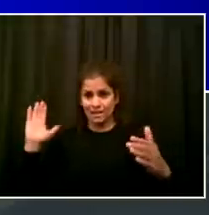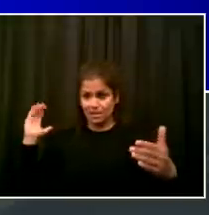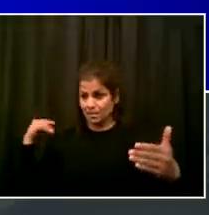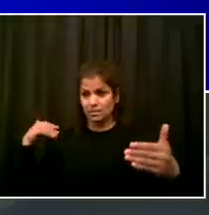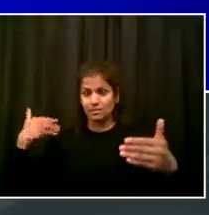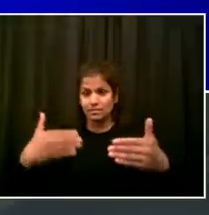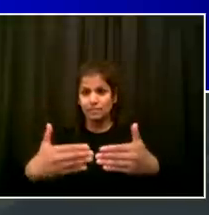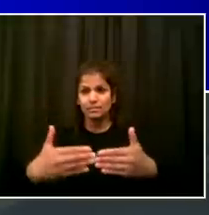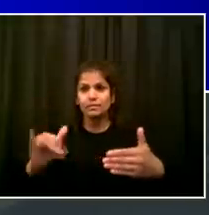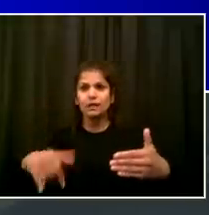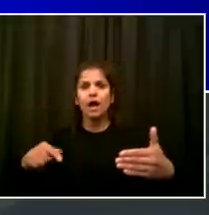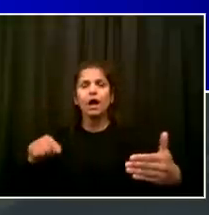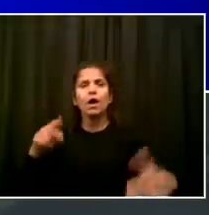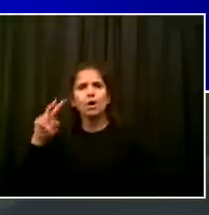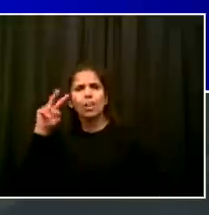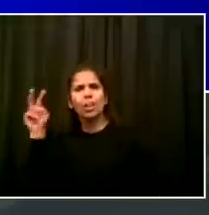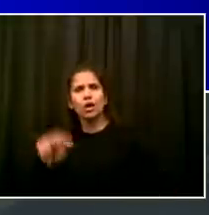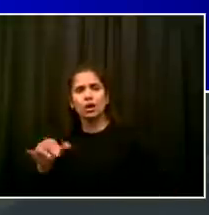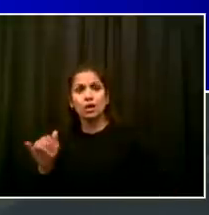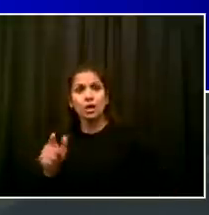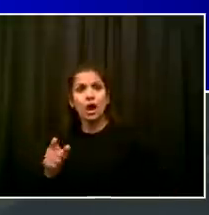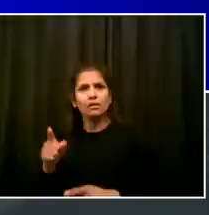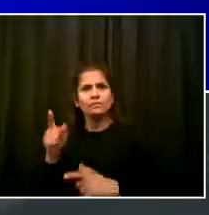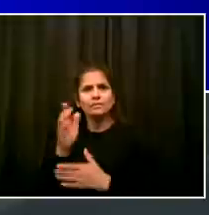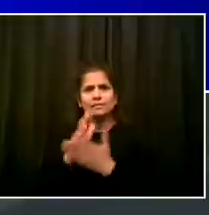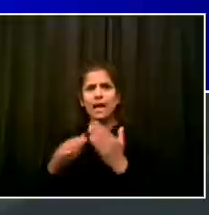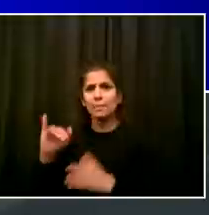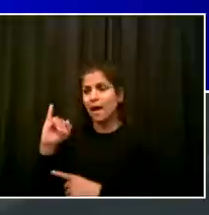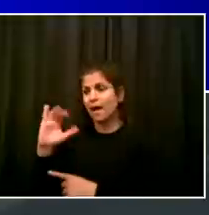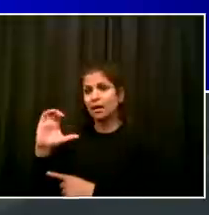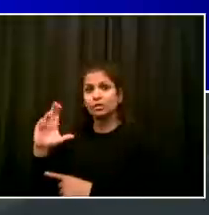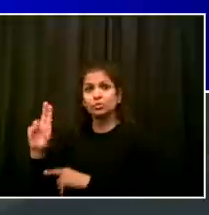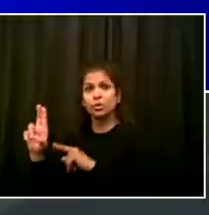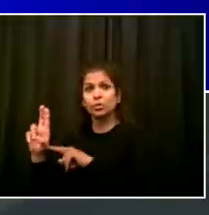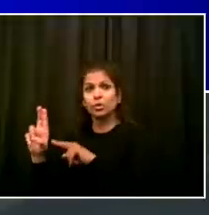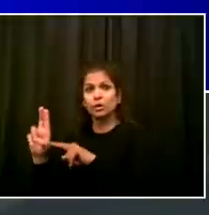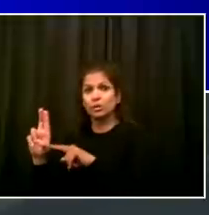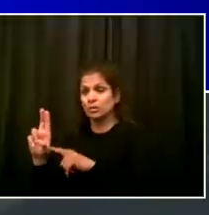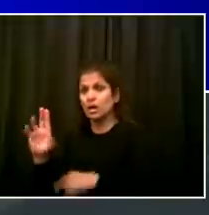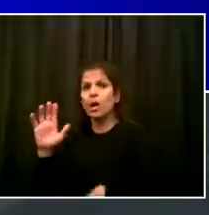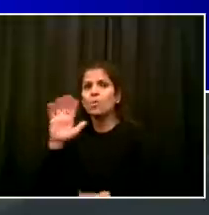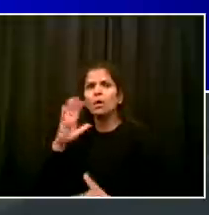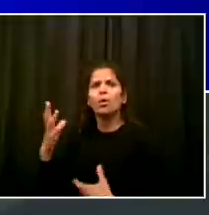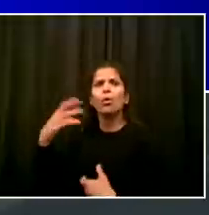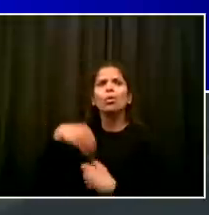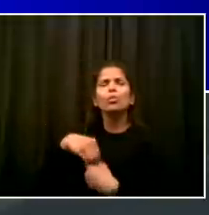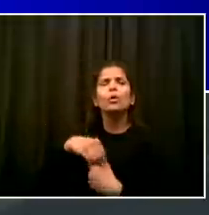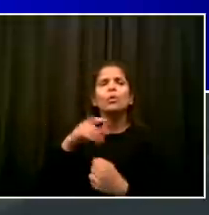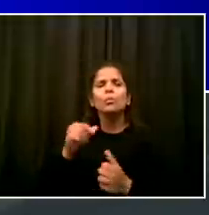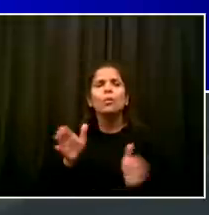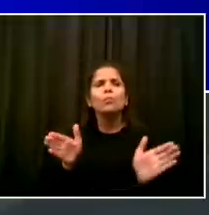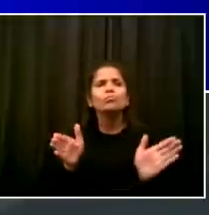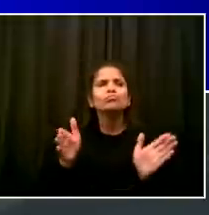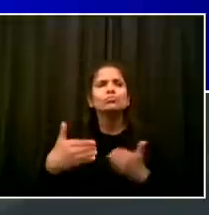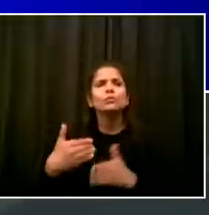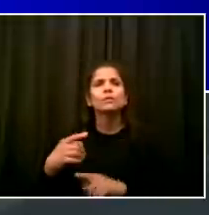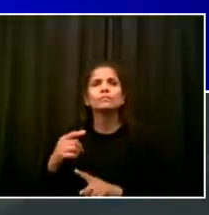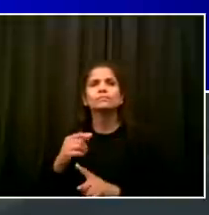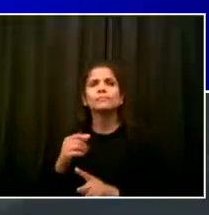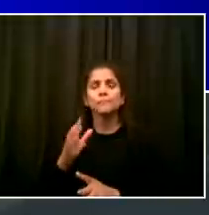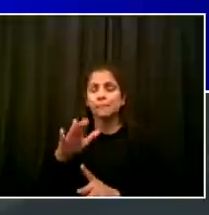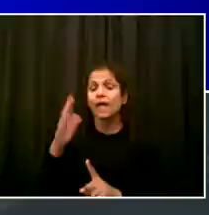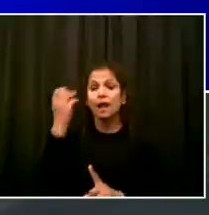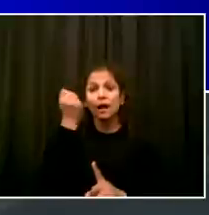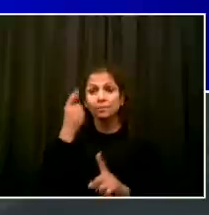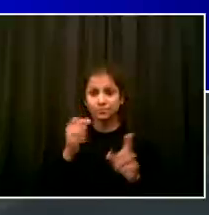deal with a bigger range of health issues. So what we care about here is the total capacity ICUs. That's obviously the measure of, are we able to